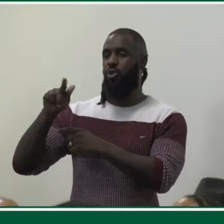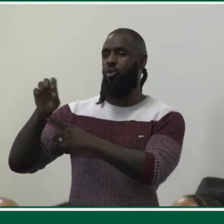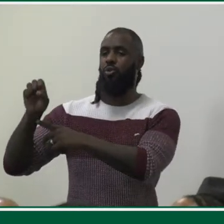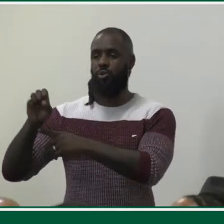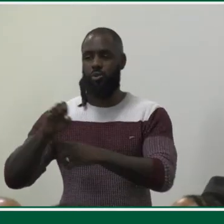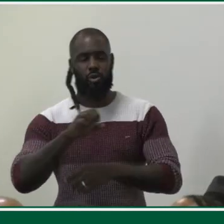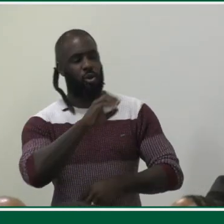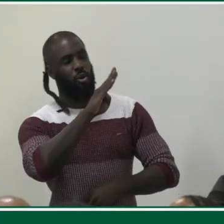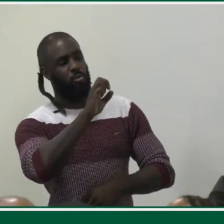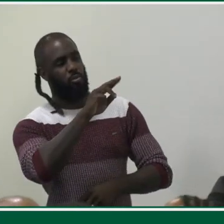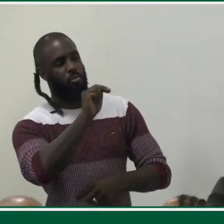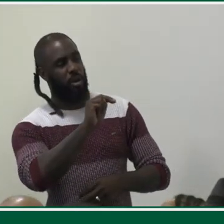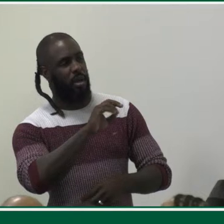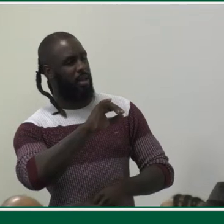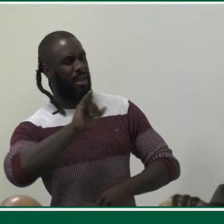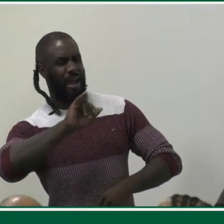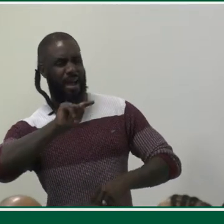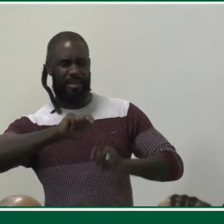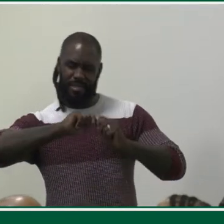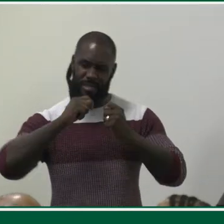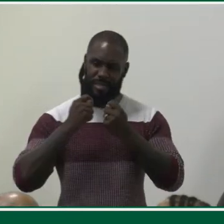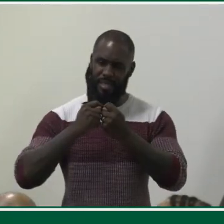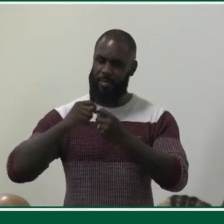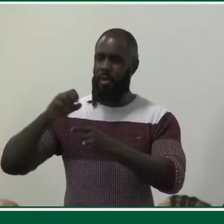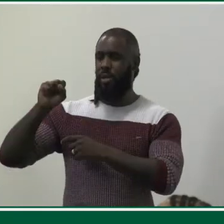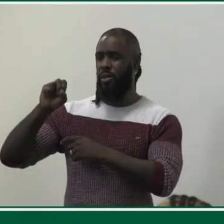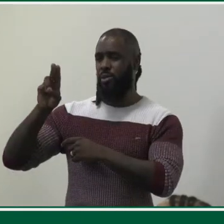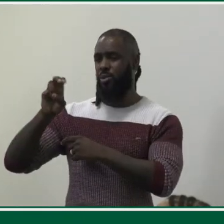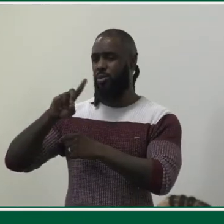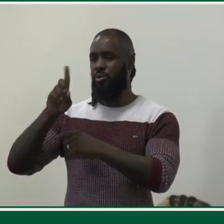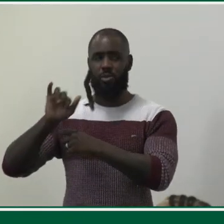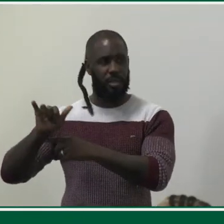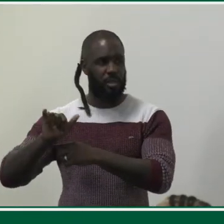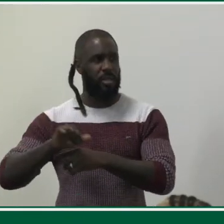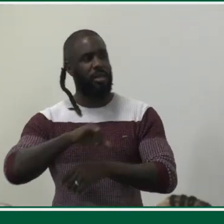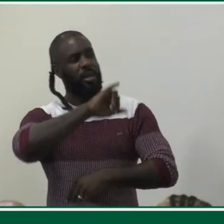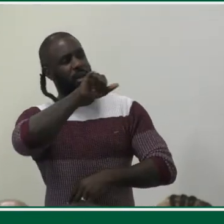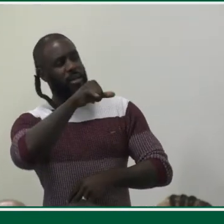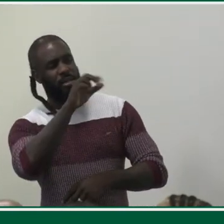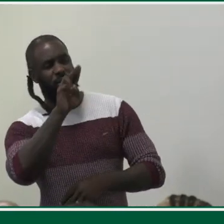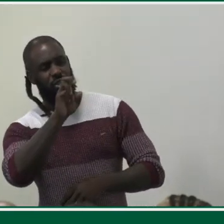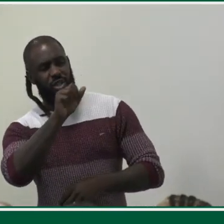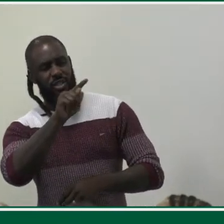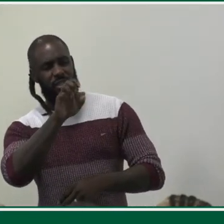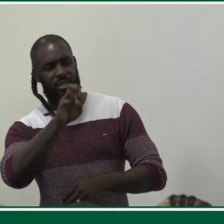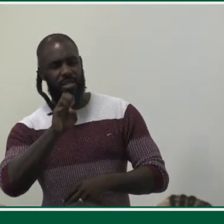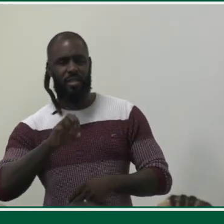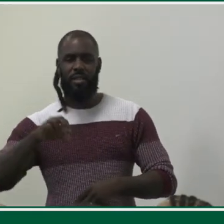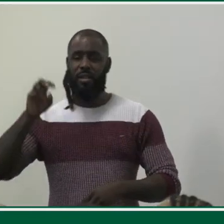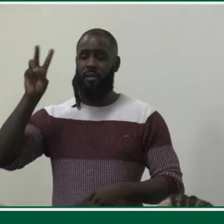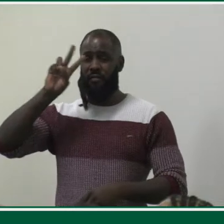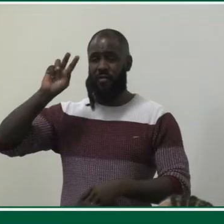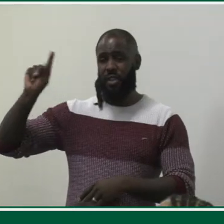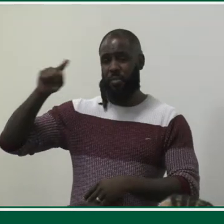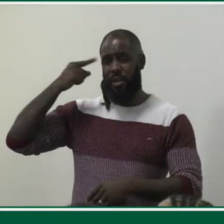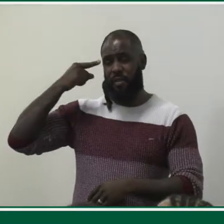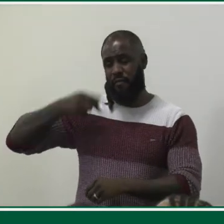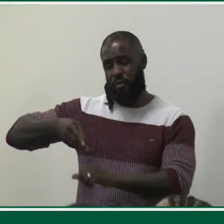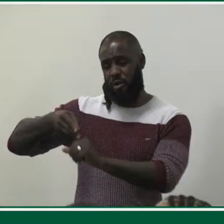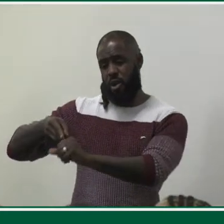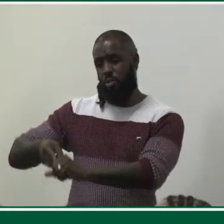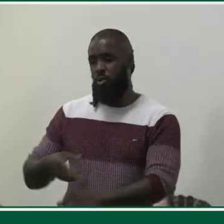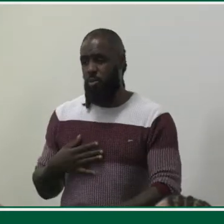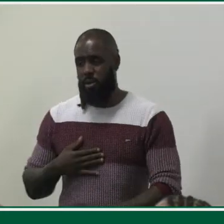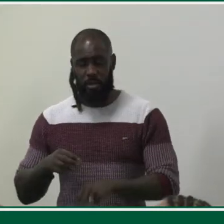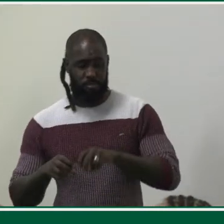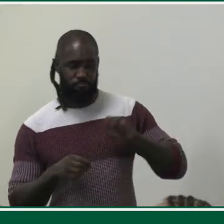affairs IT team as well, Susie, Jesslyn, and team. Our VP of enrollment, of course, and the VP here